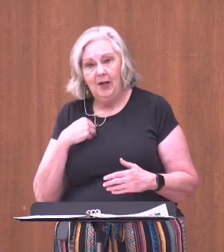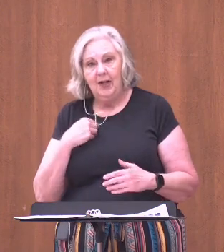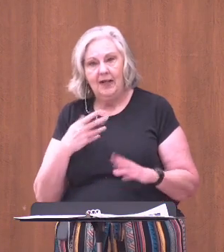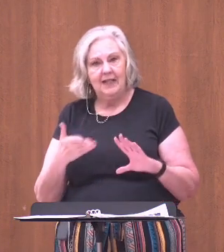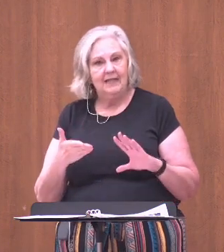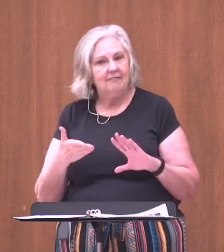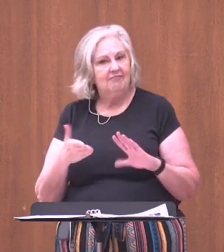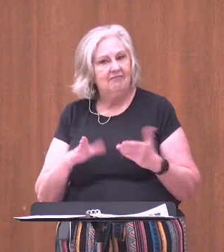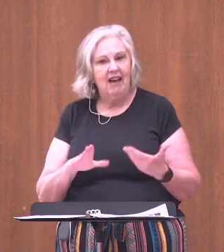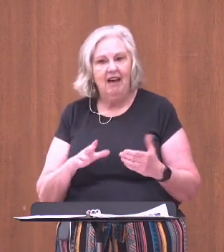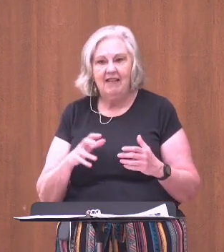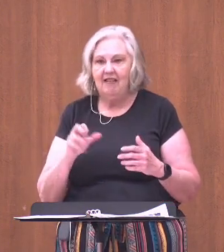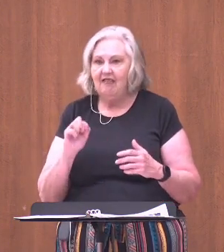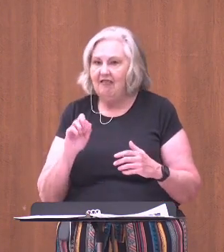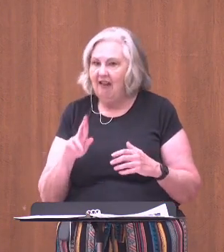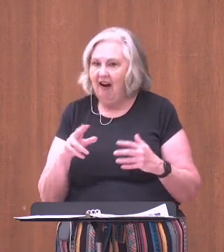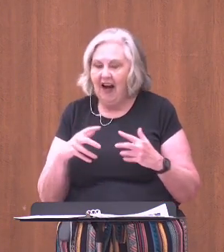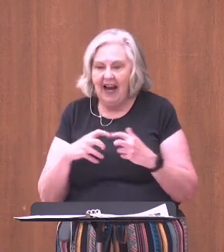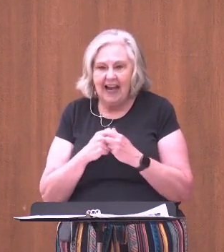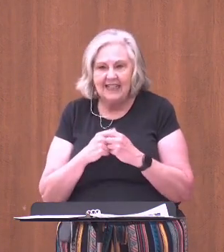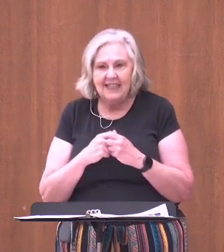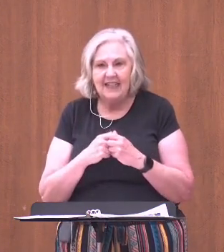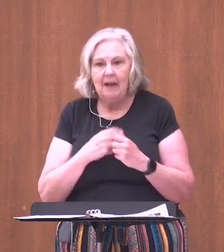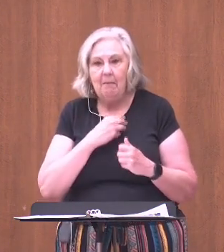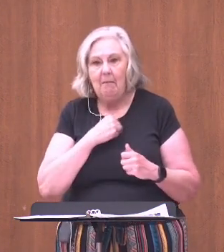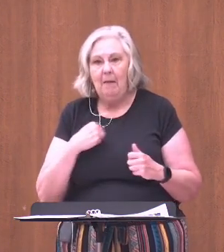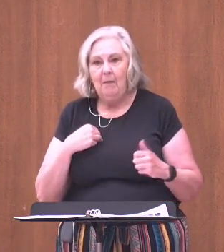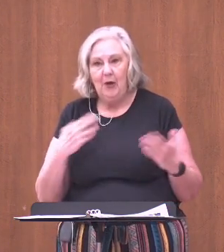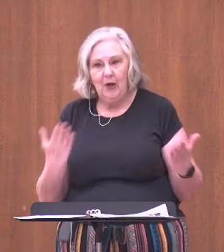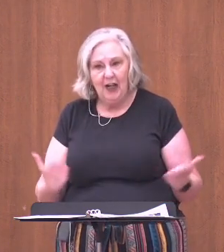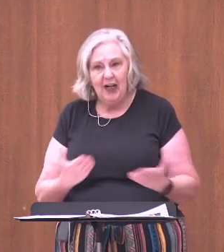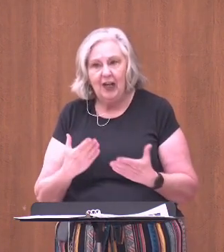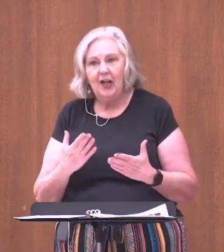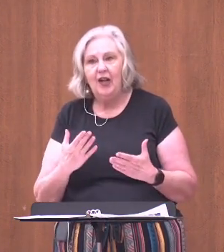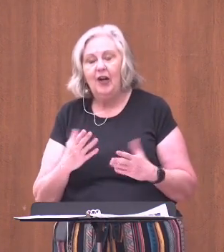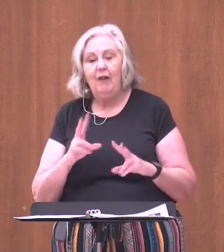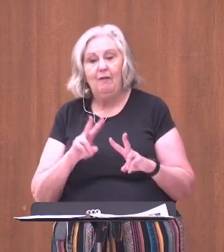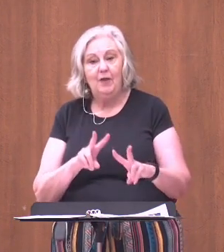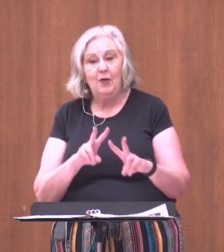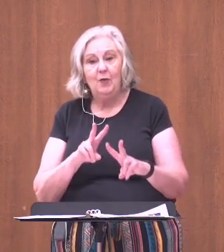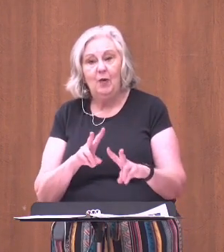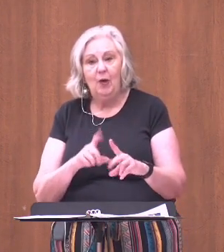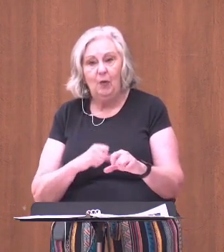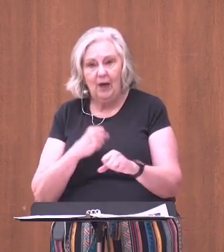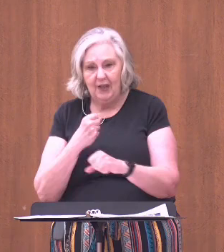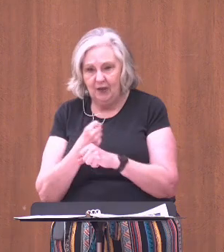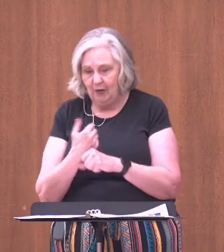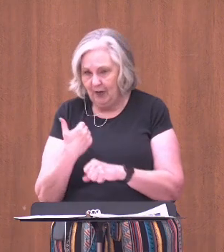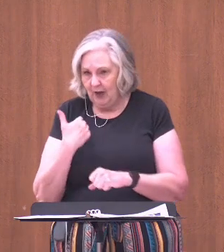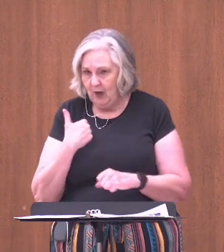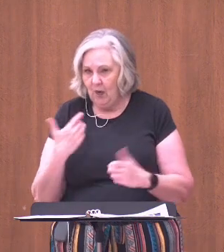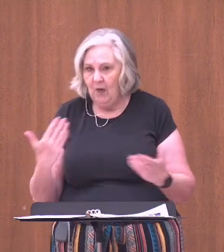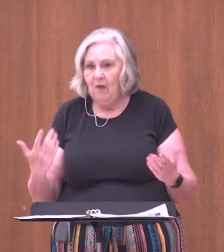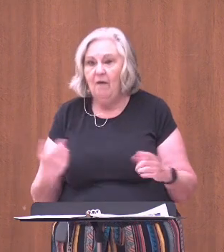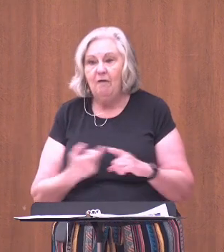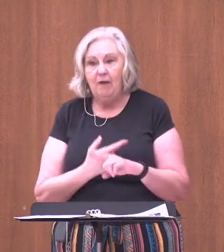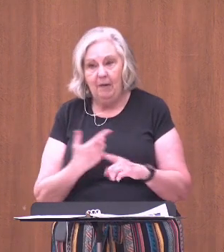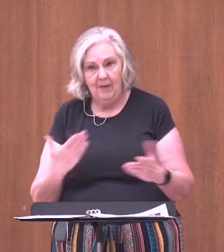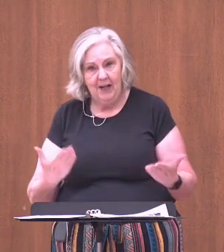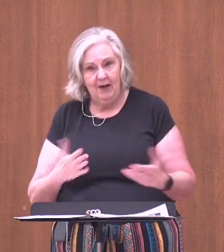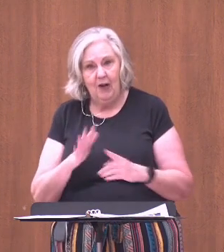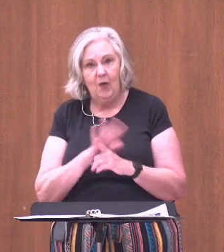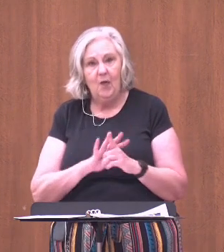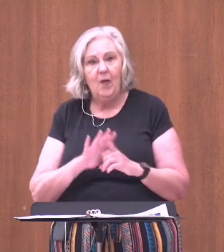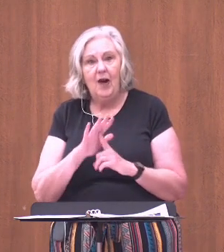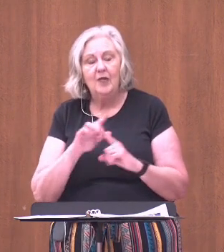car accident. A member here, his funeral was held here just about a year ago. If you were around